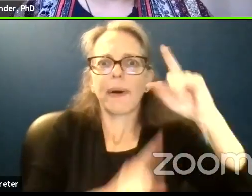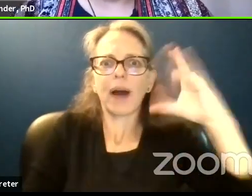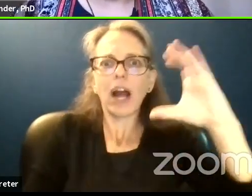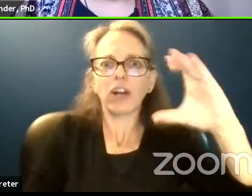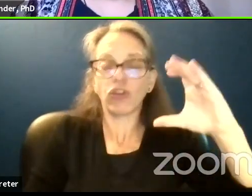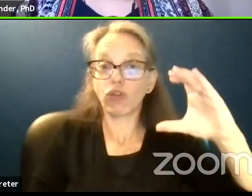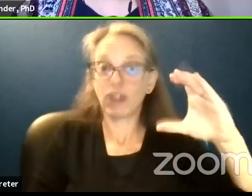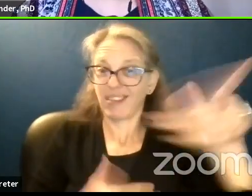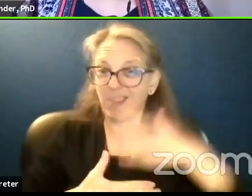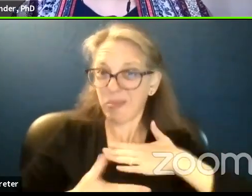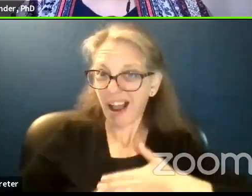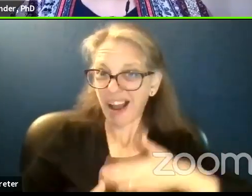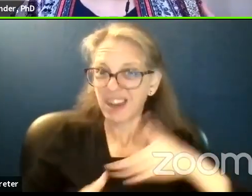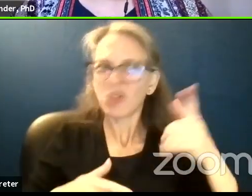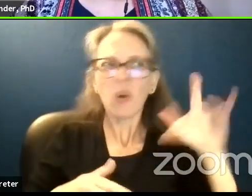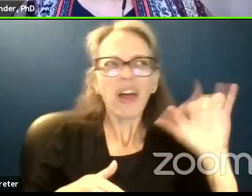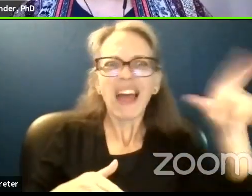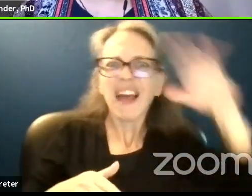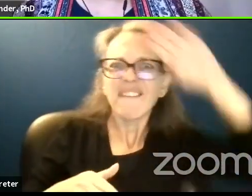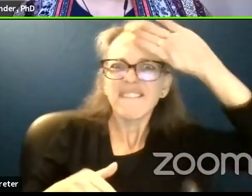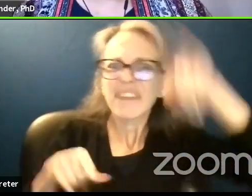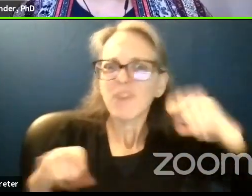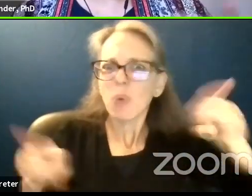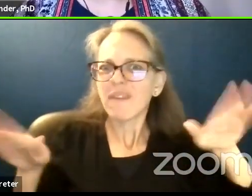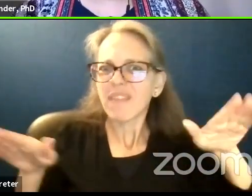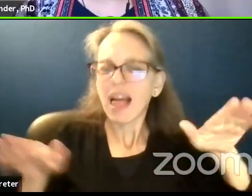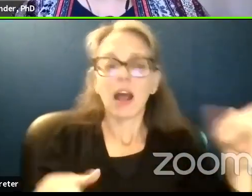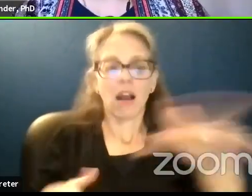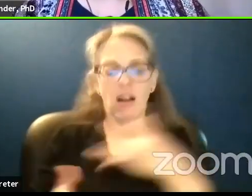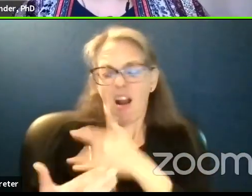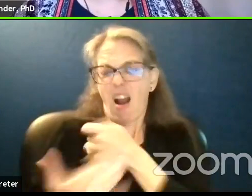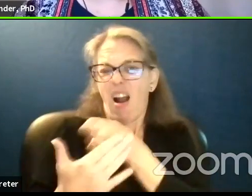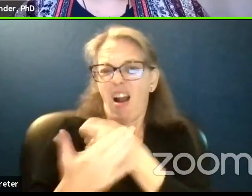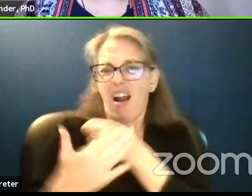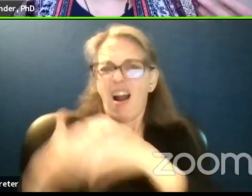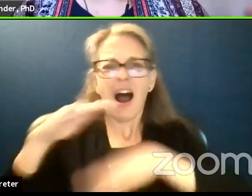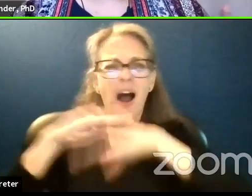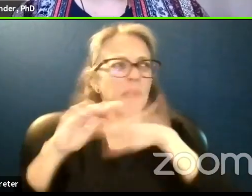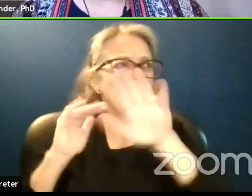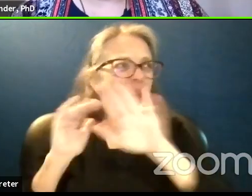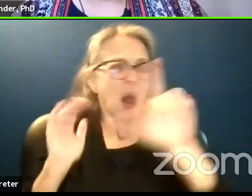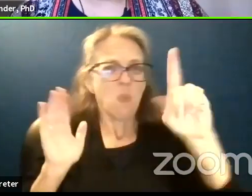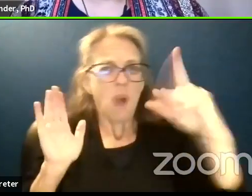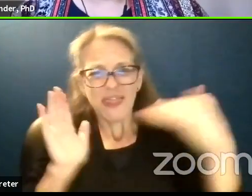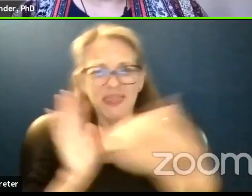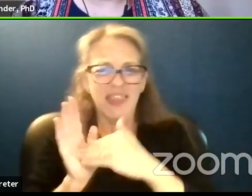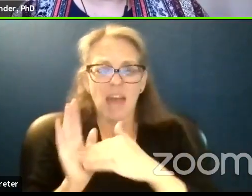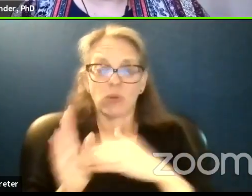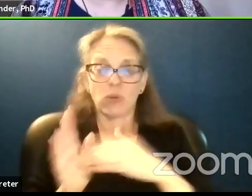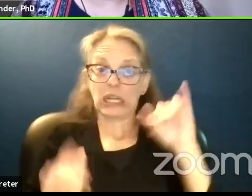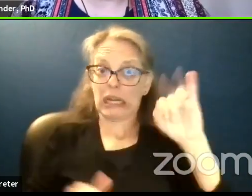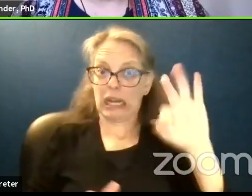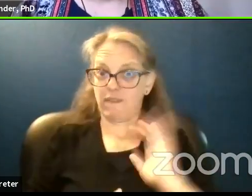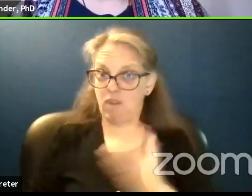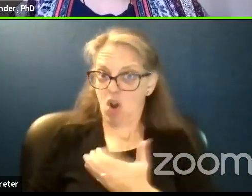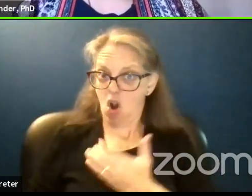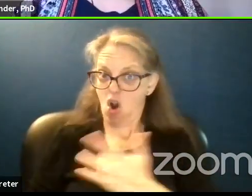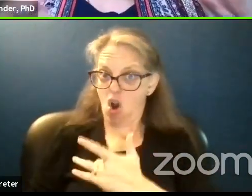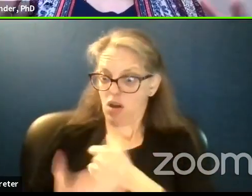they're flying. Their heart can beat up to 1,000 beats per minute. And if our heart did that, we'd be dead. So